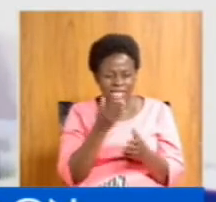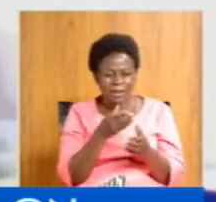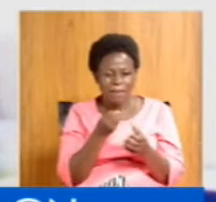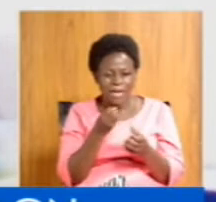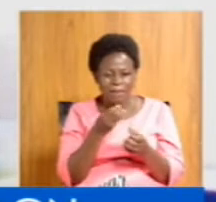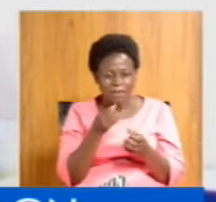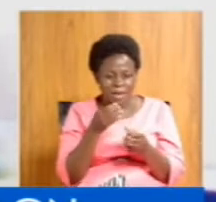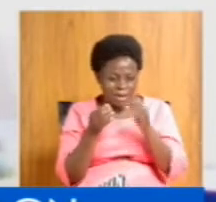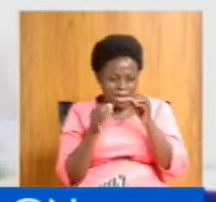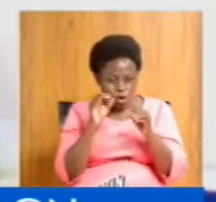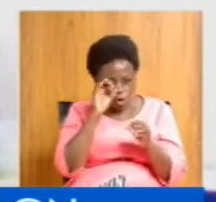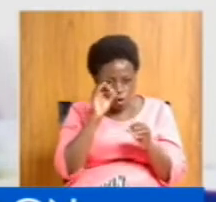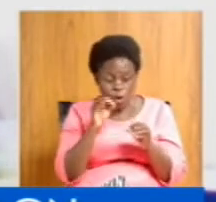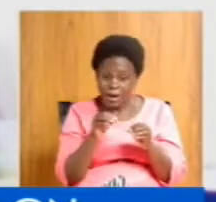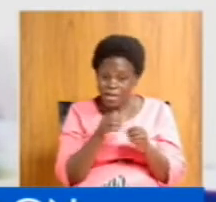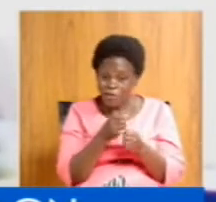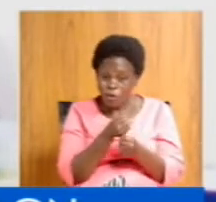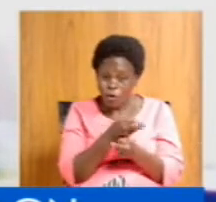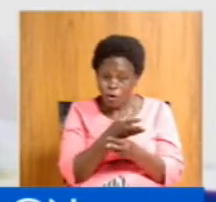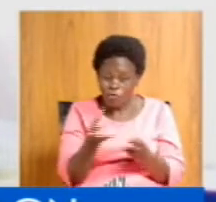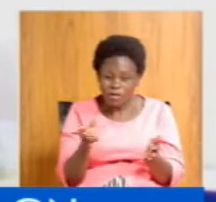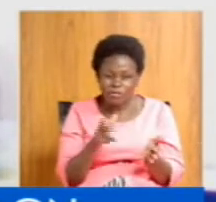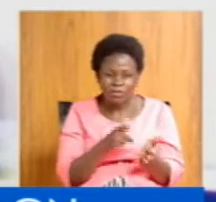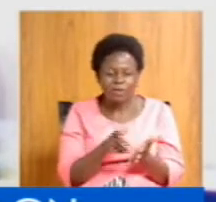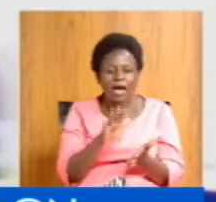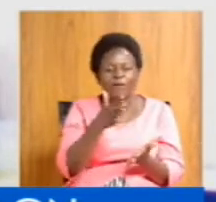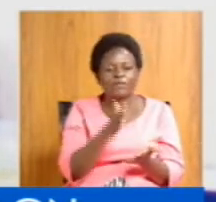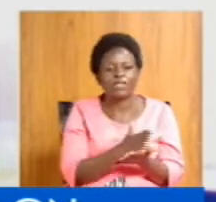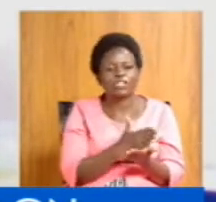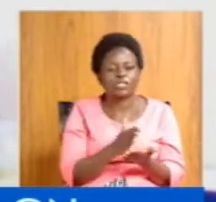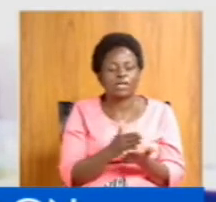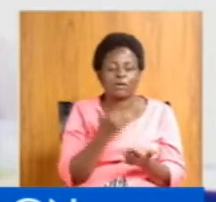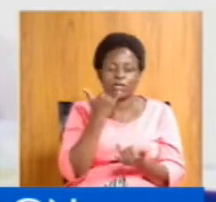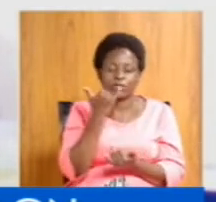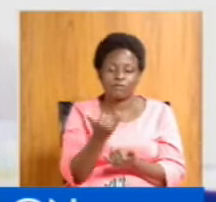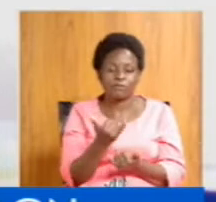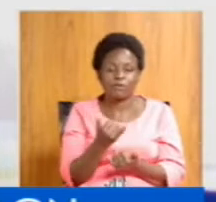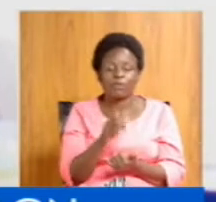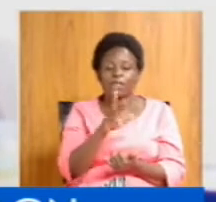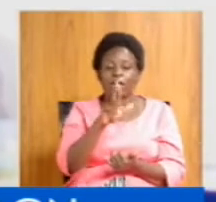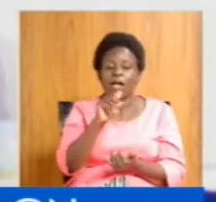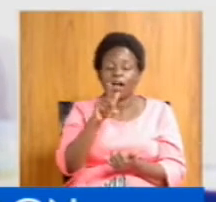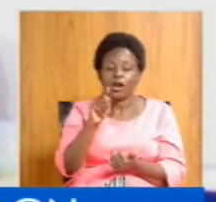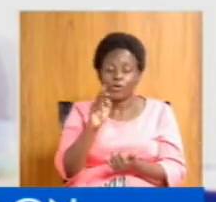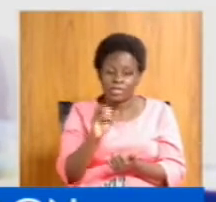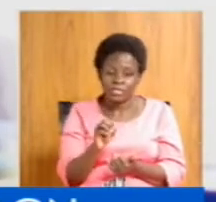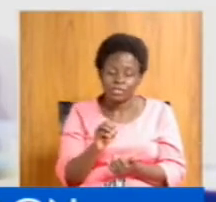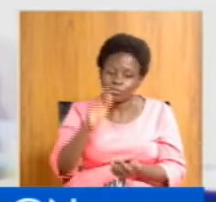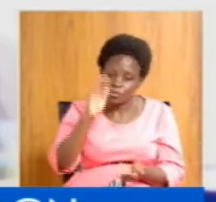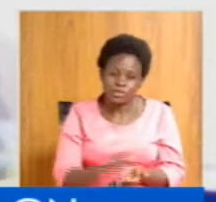imagine if all of us would pay our fair share of taxes let me tell you the rate would even